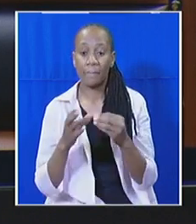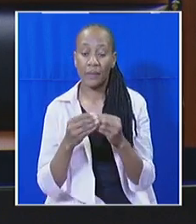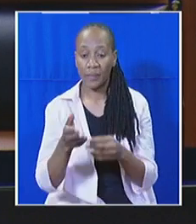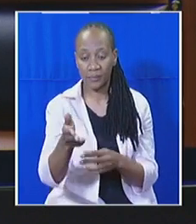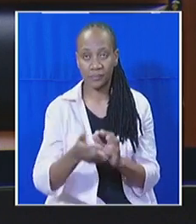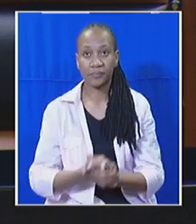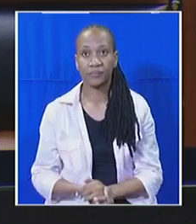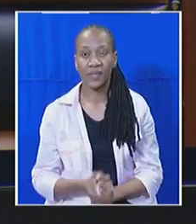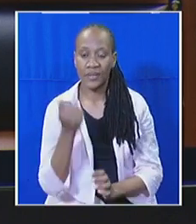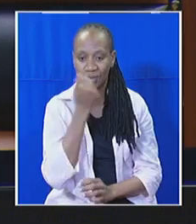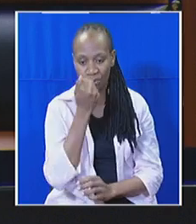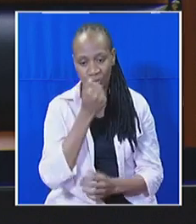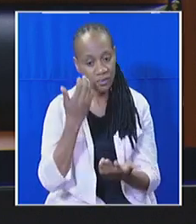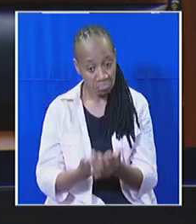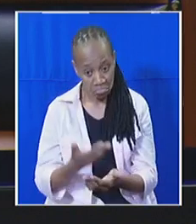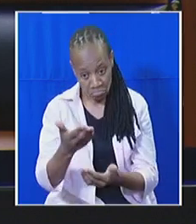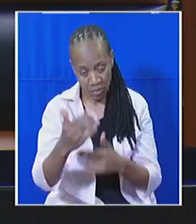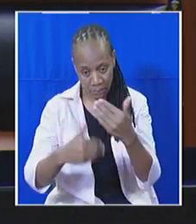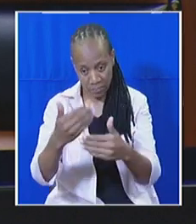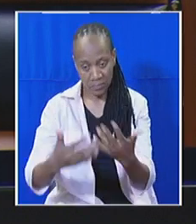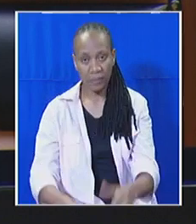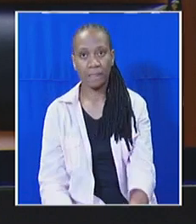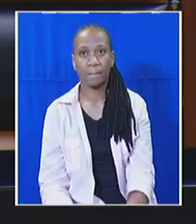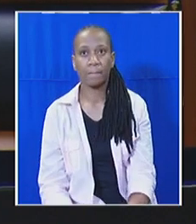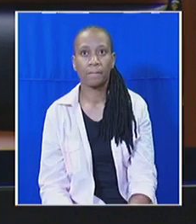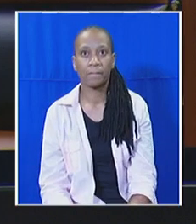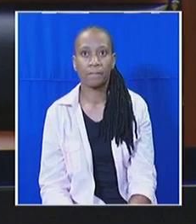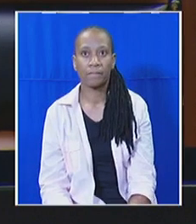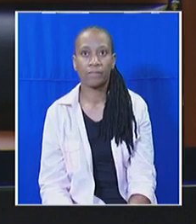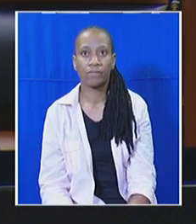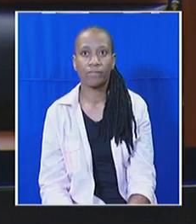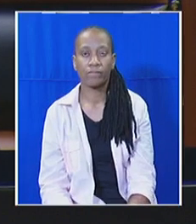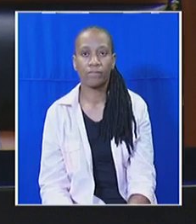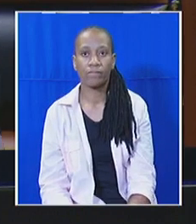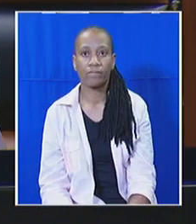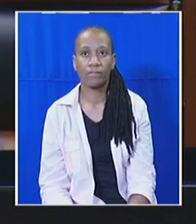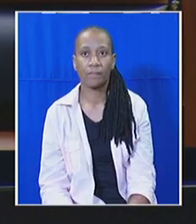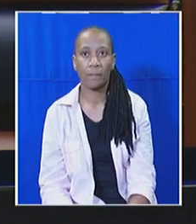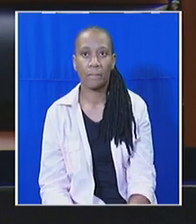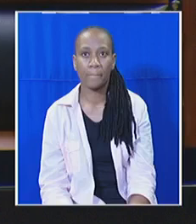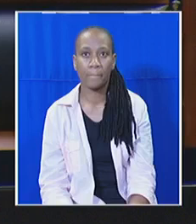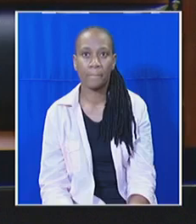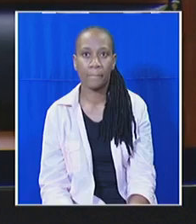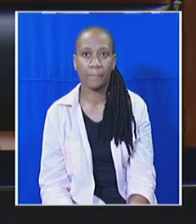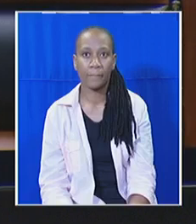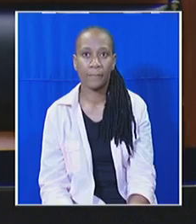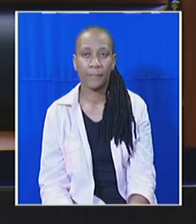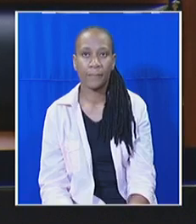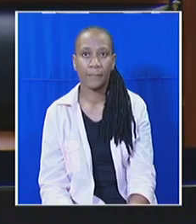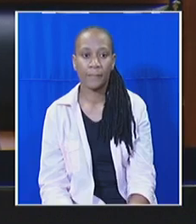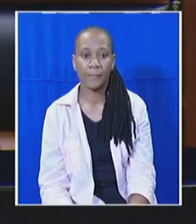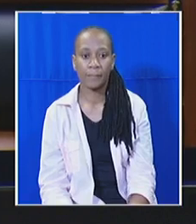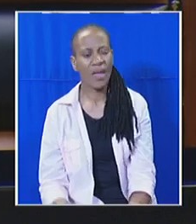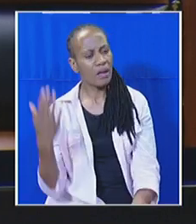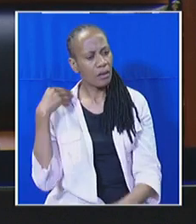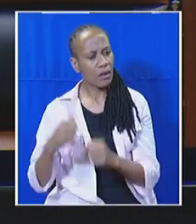We are sorry for that. Can you restart the minutes of Honorable Okay. Carter, please? Okay, thank you, House Chair. Deputy Minister,